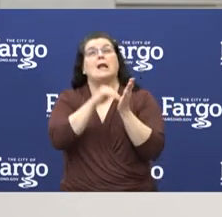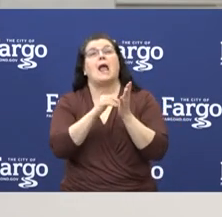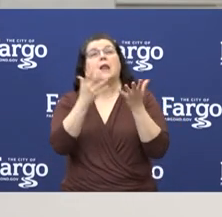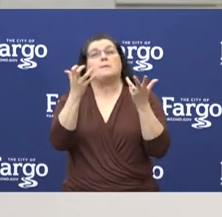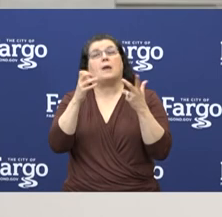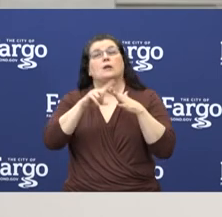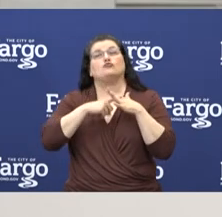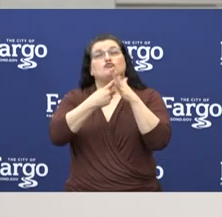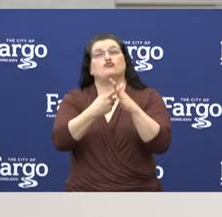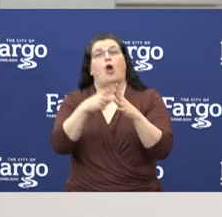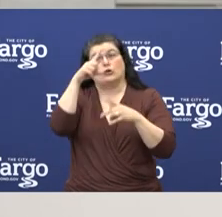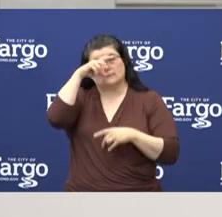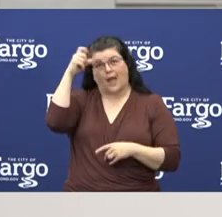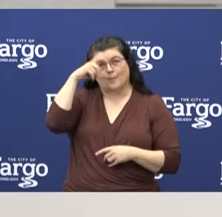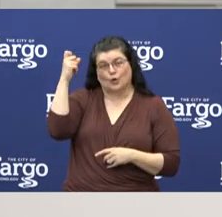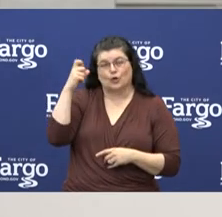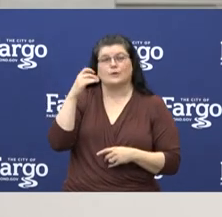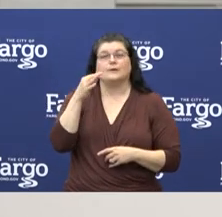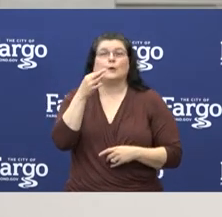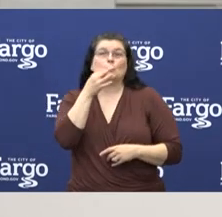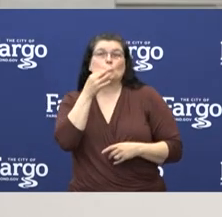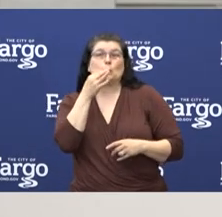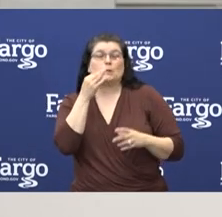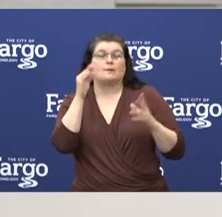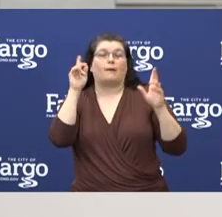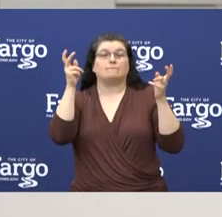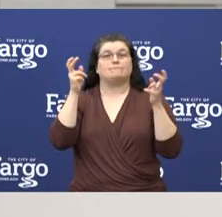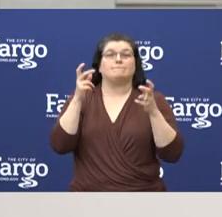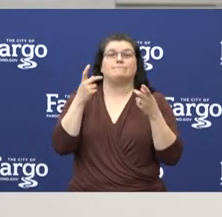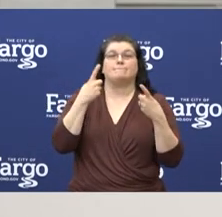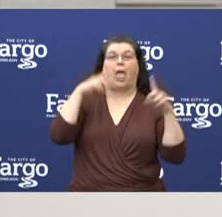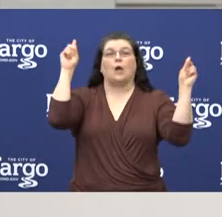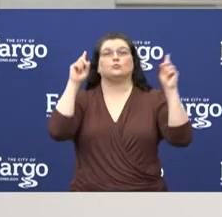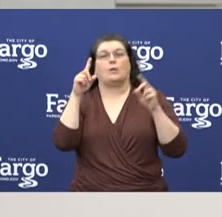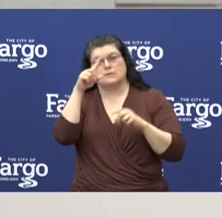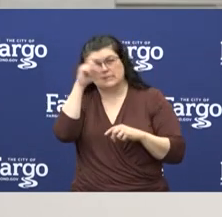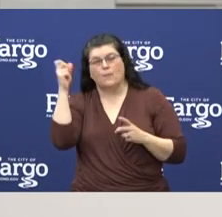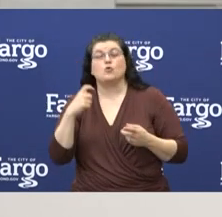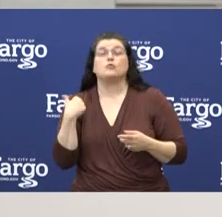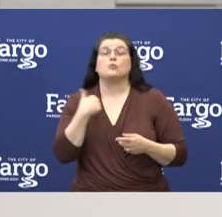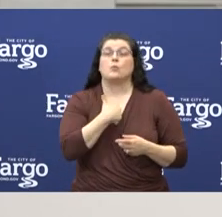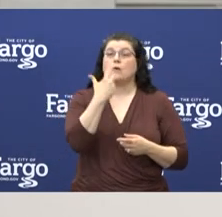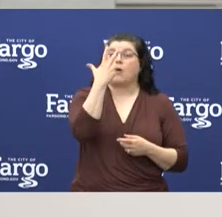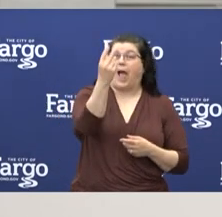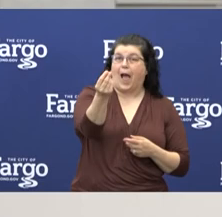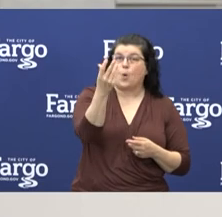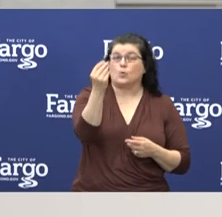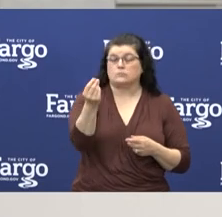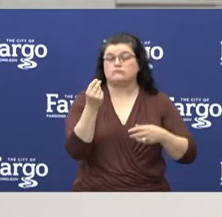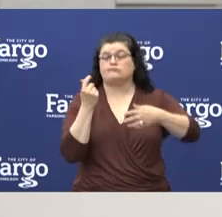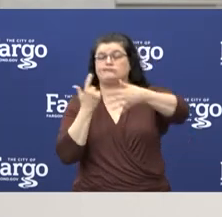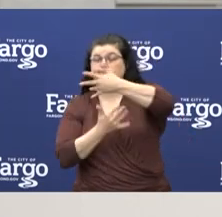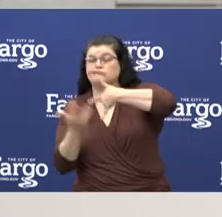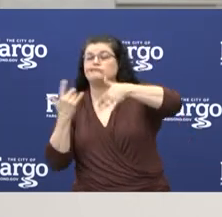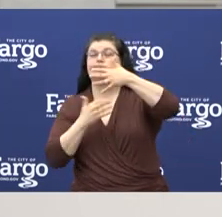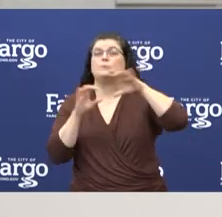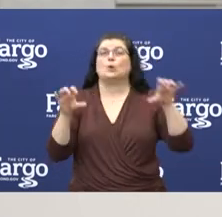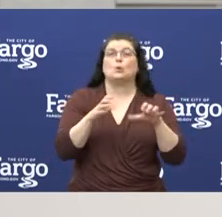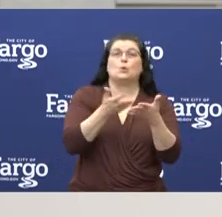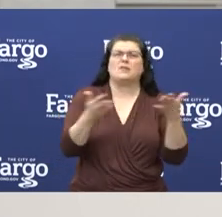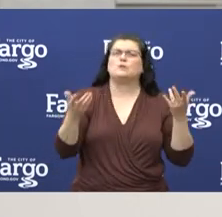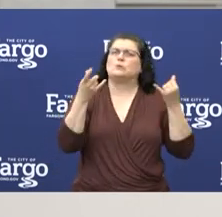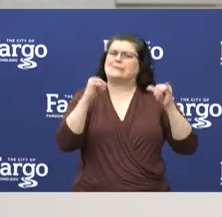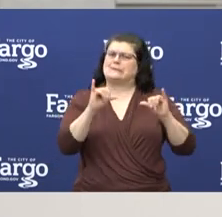of us. This is when summer starts almost officially for many people. You will be out and about and doing the things, but stay safe, stay